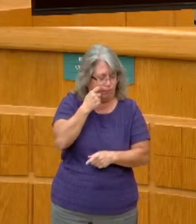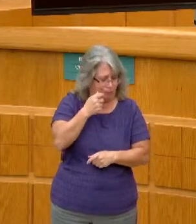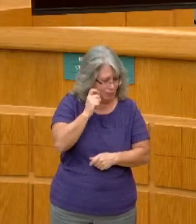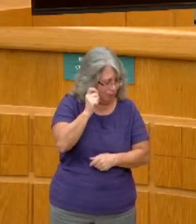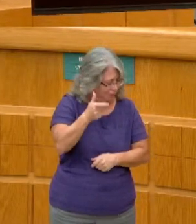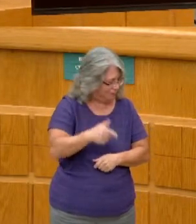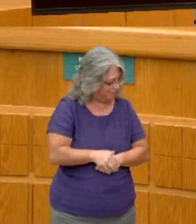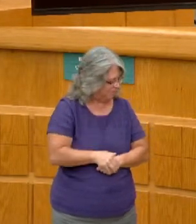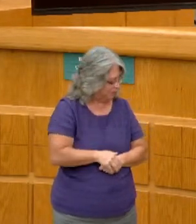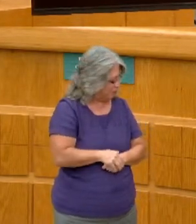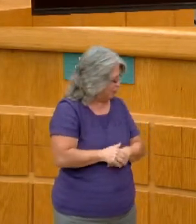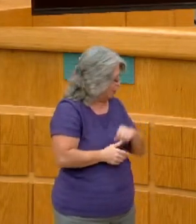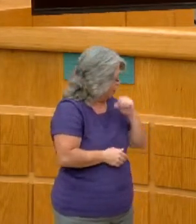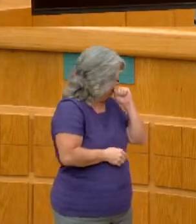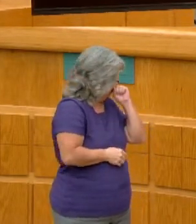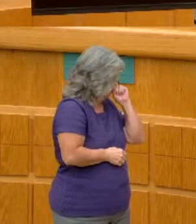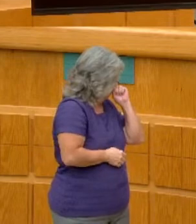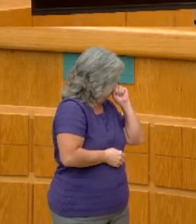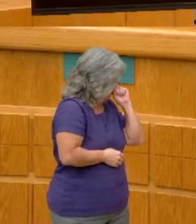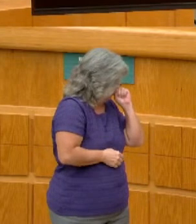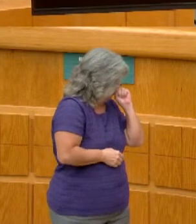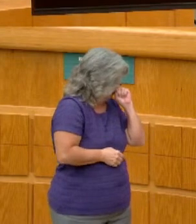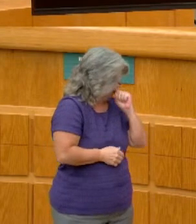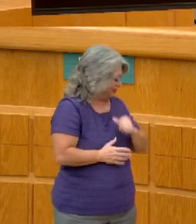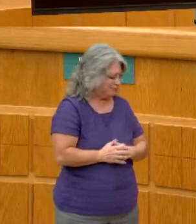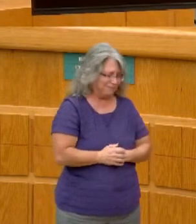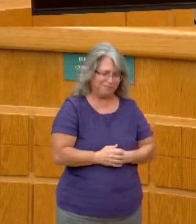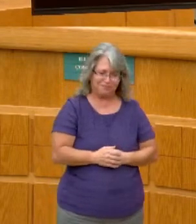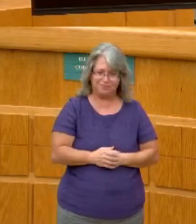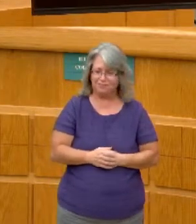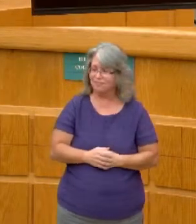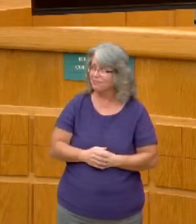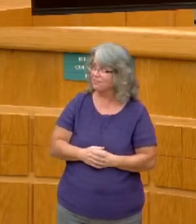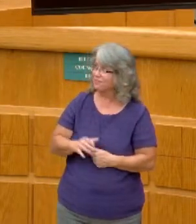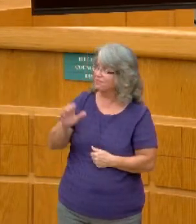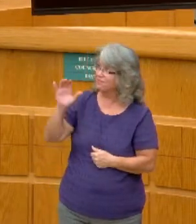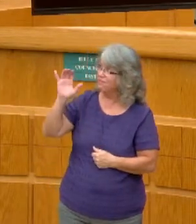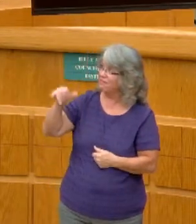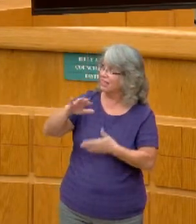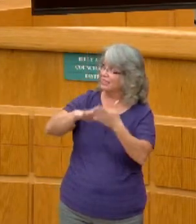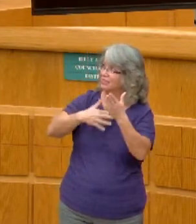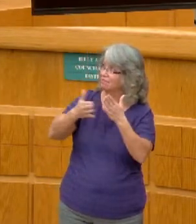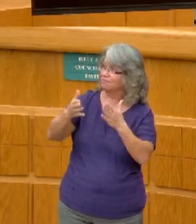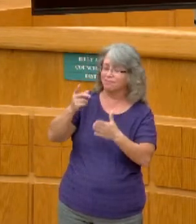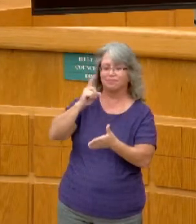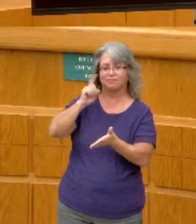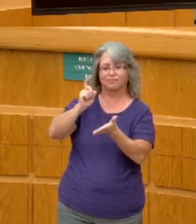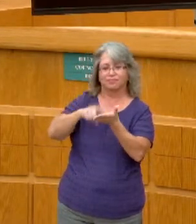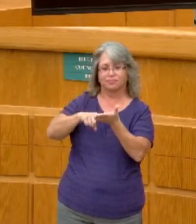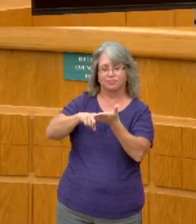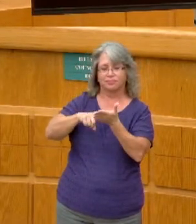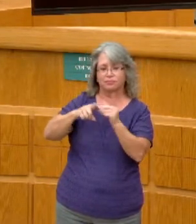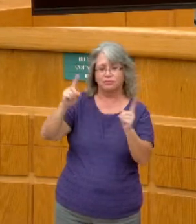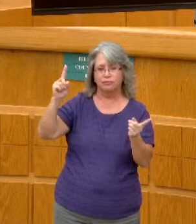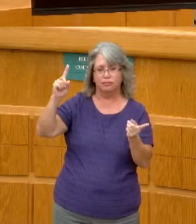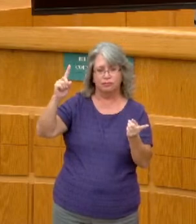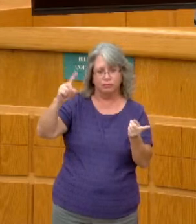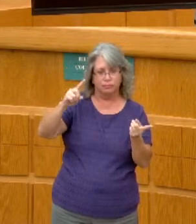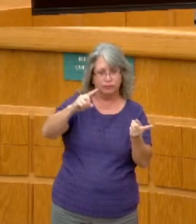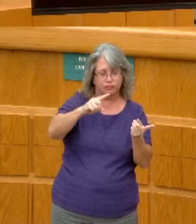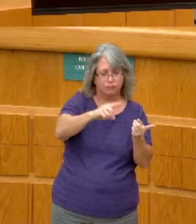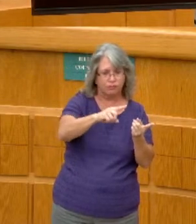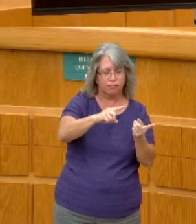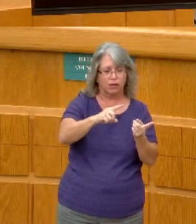here on this graph, you can see the decline. You know, the concern here is that when you see